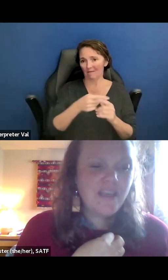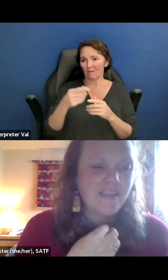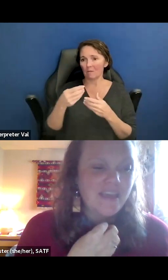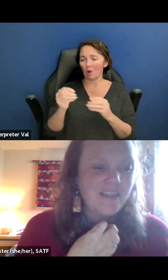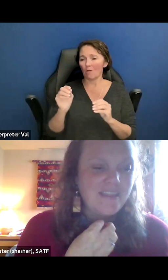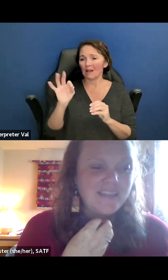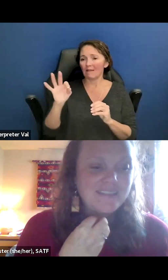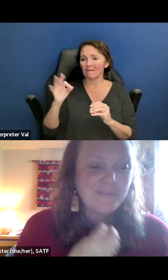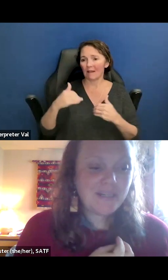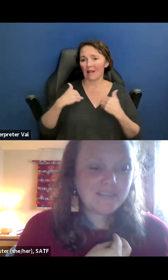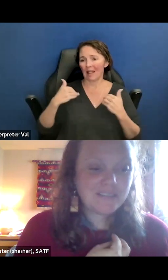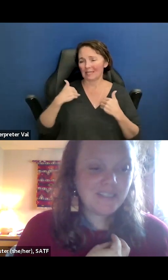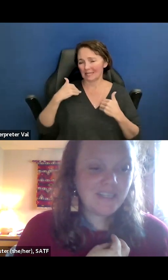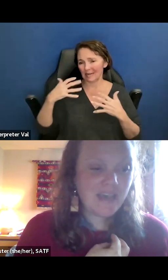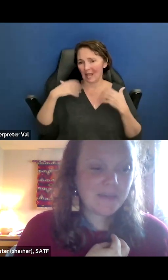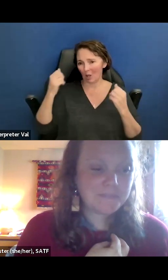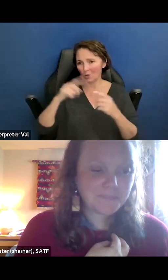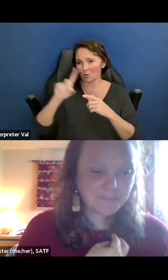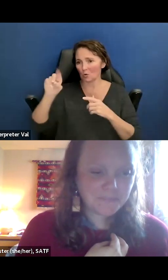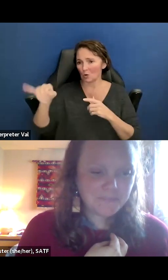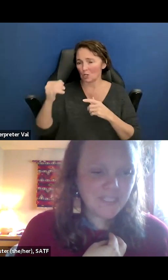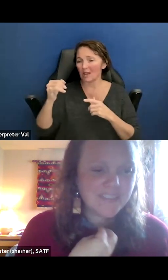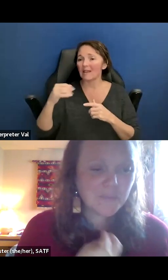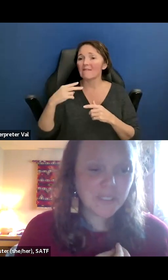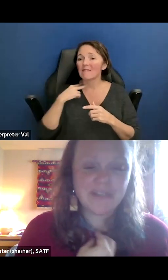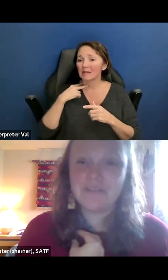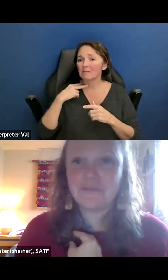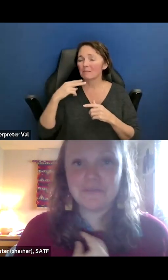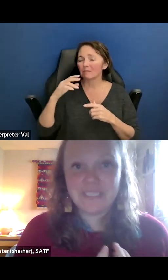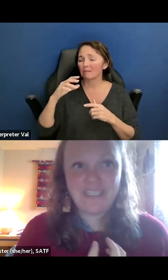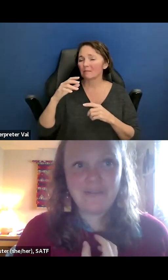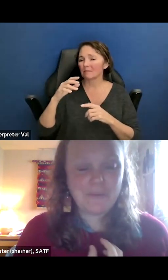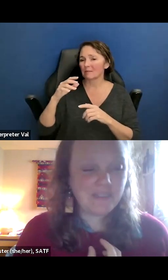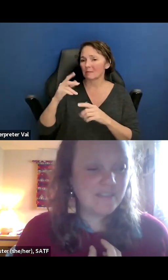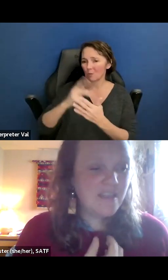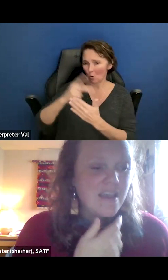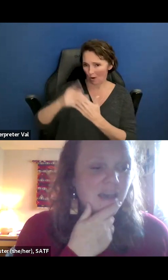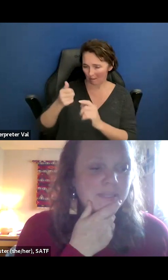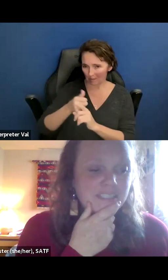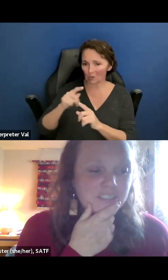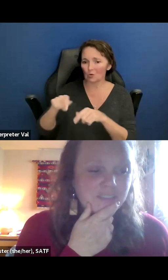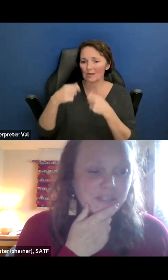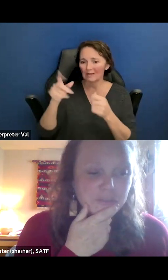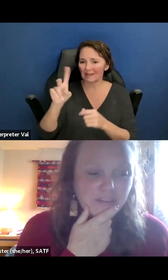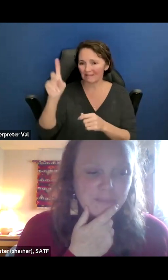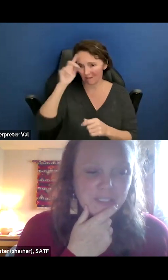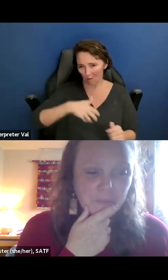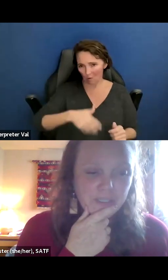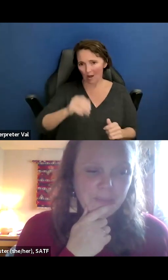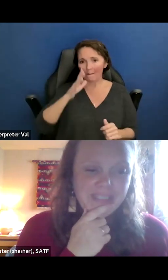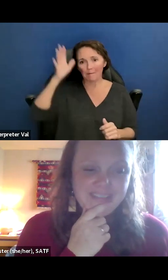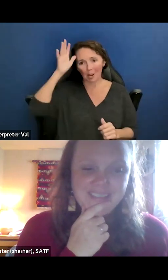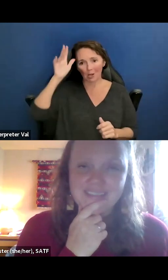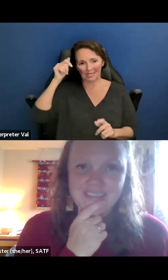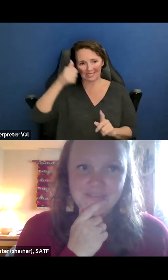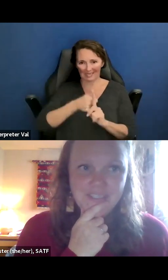shown that this model is working really well. In addition, the federal government